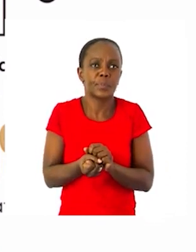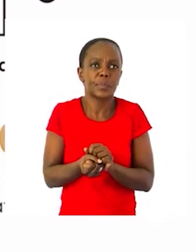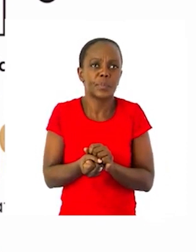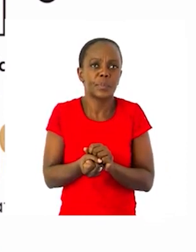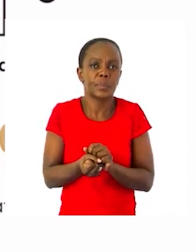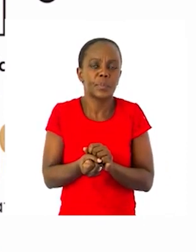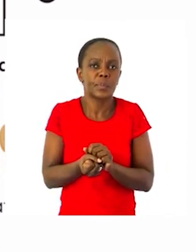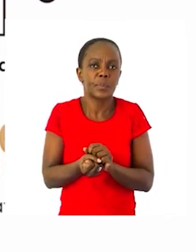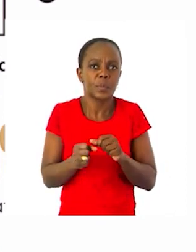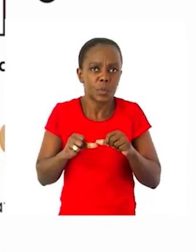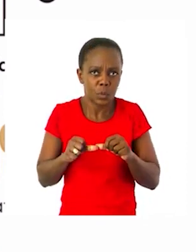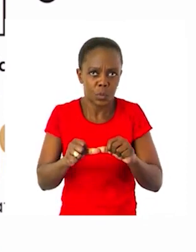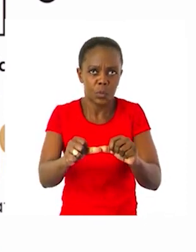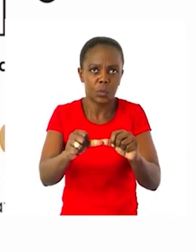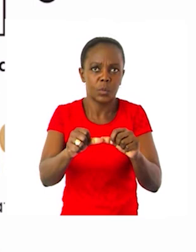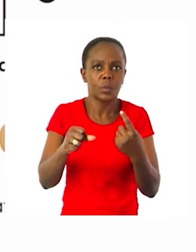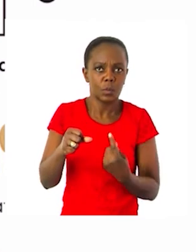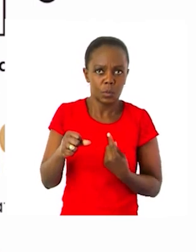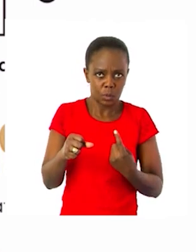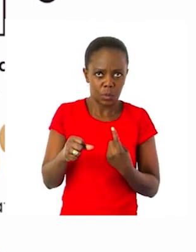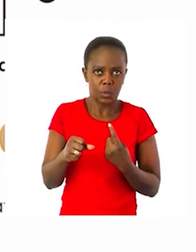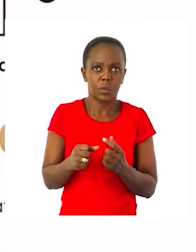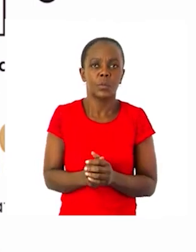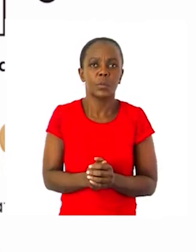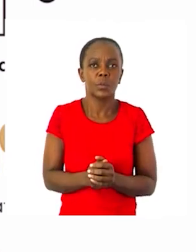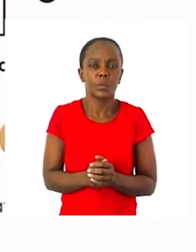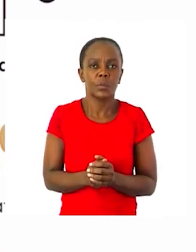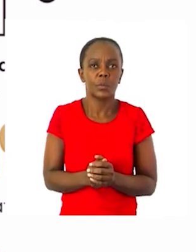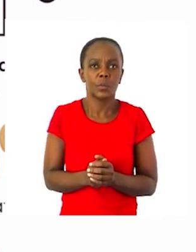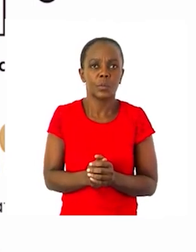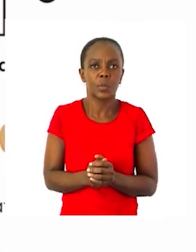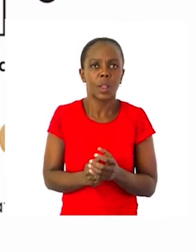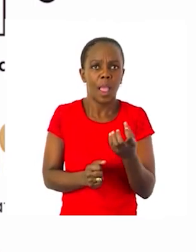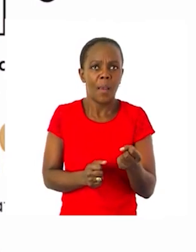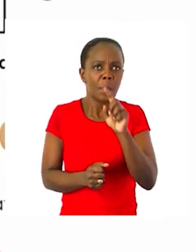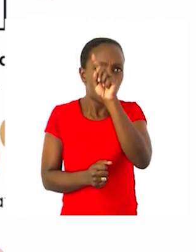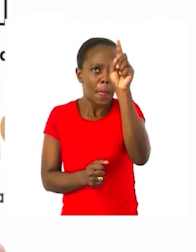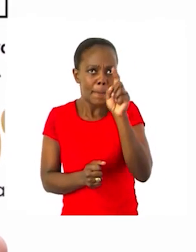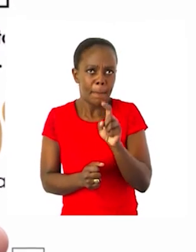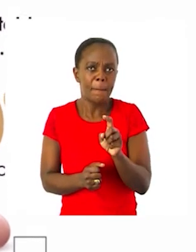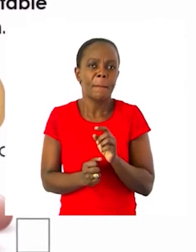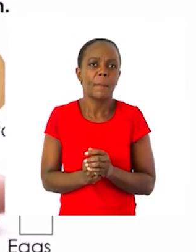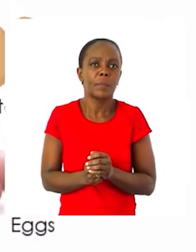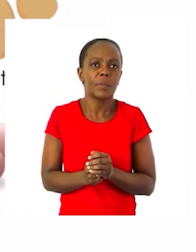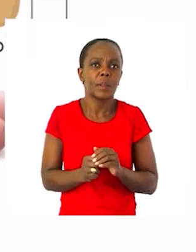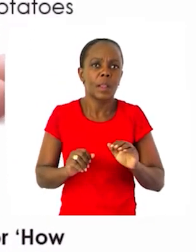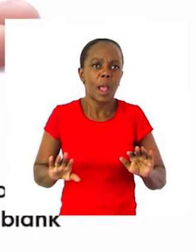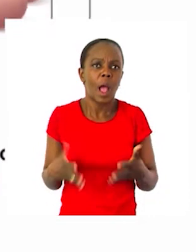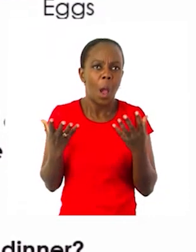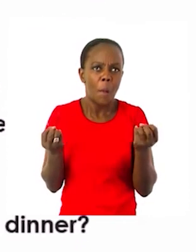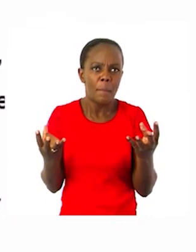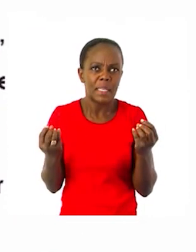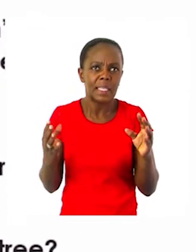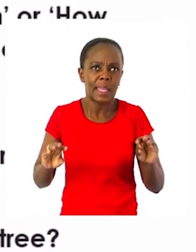The rest you can do by yourself. There are also questions that are going to be asked. How many and